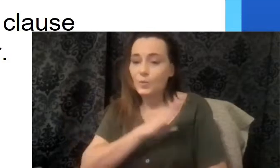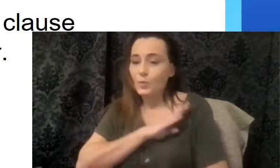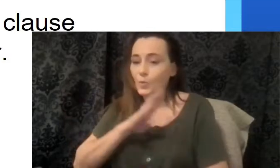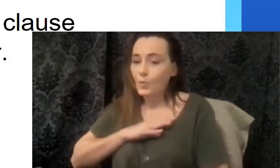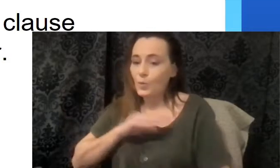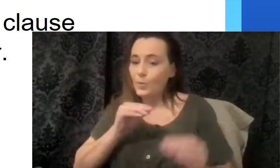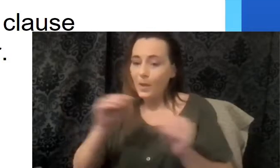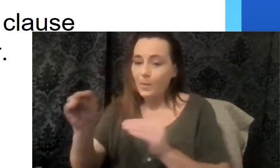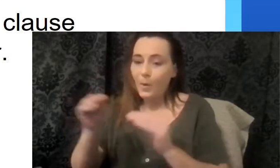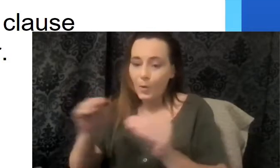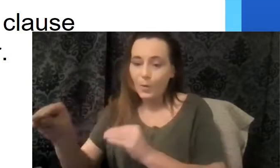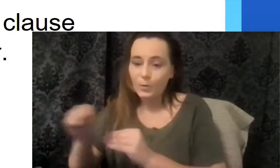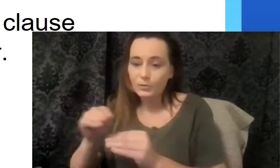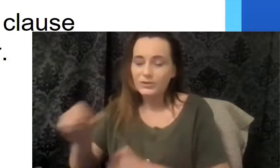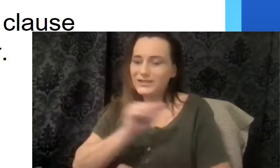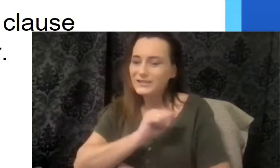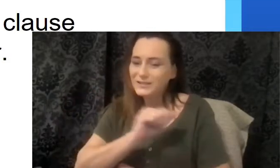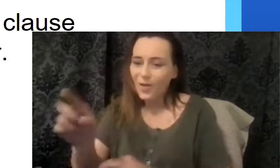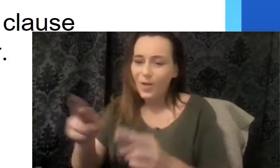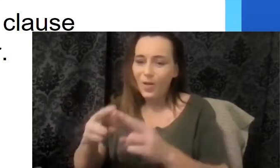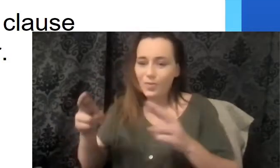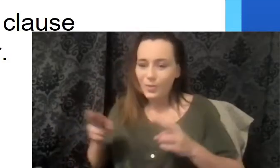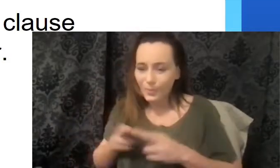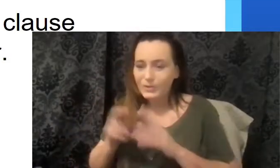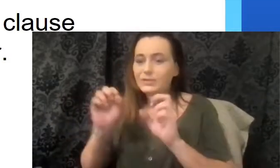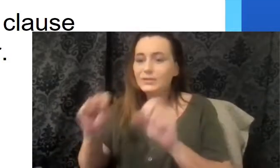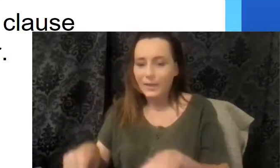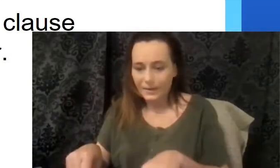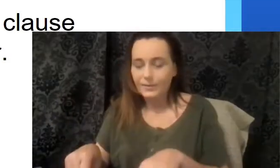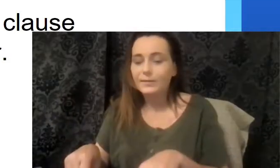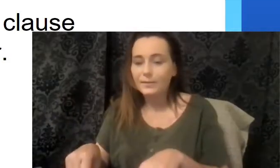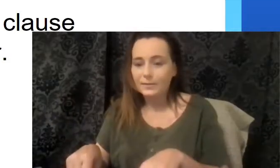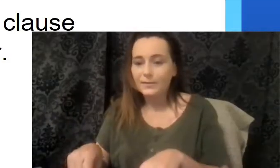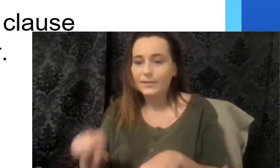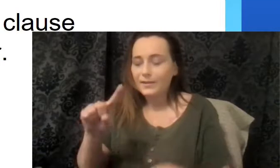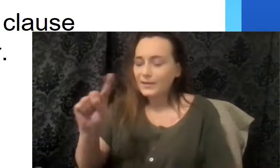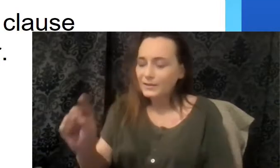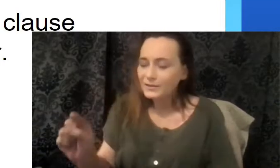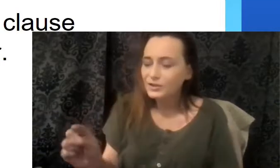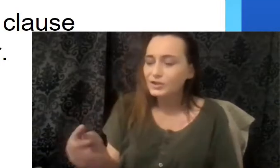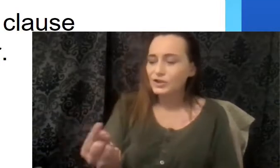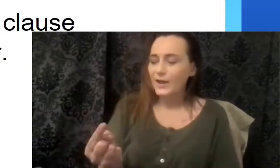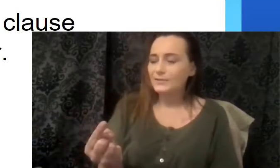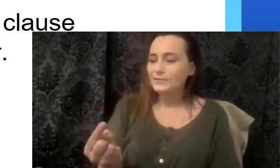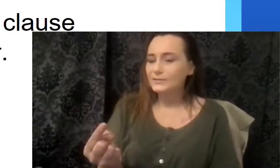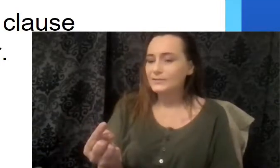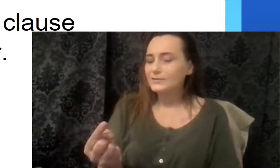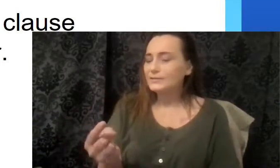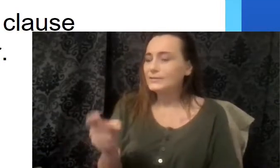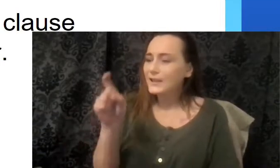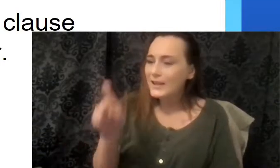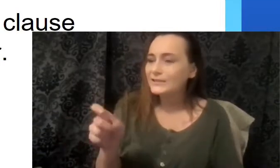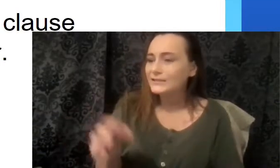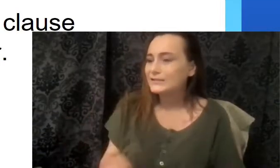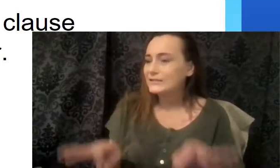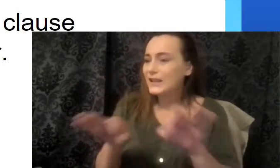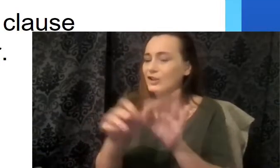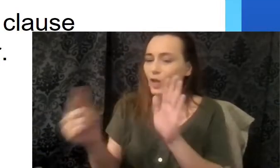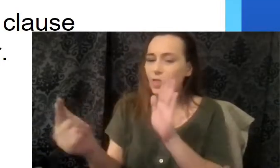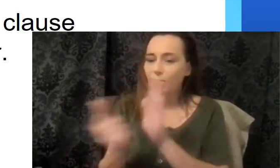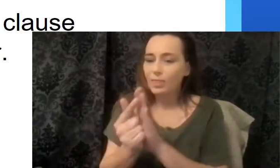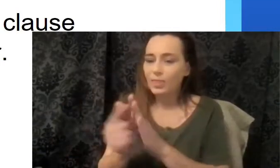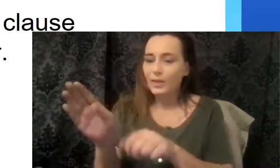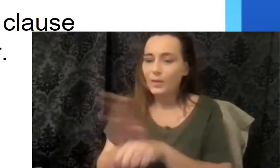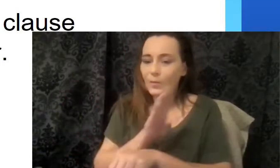it's every region in the world who wants to make the motions makes them. This is just essential legal business to